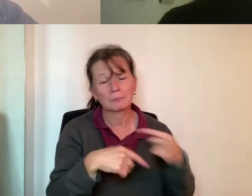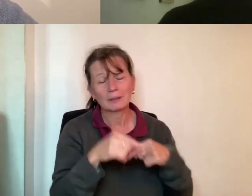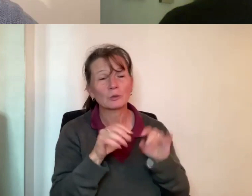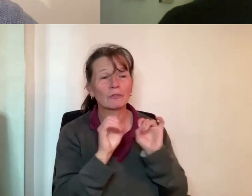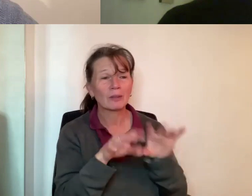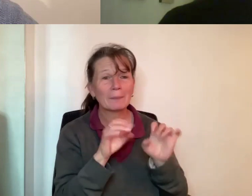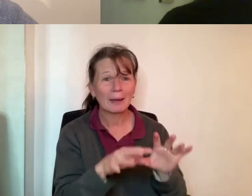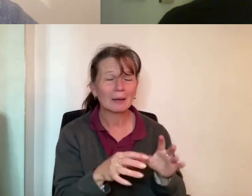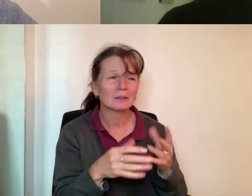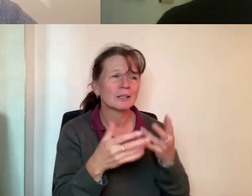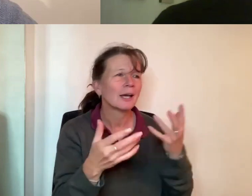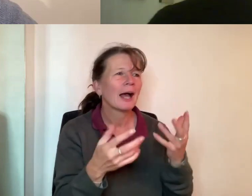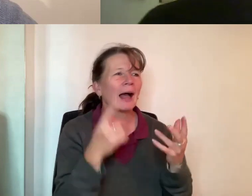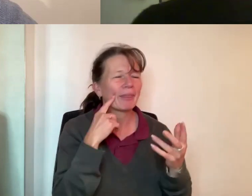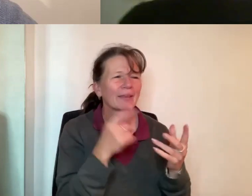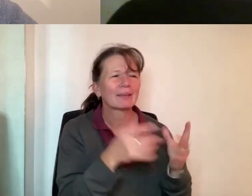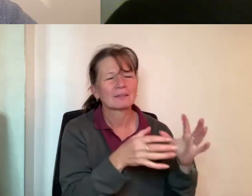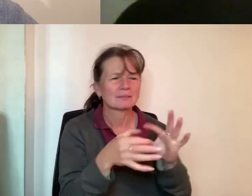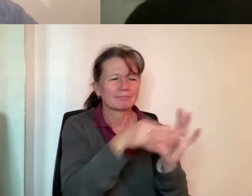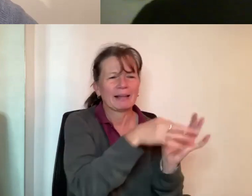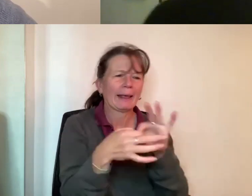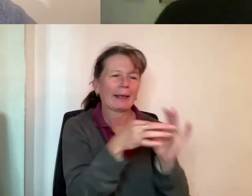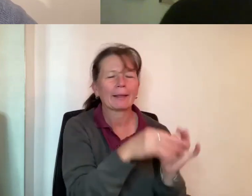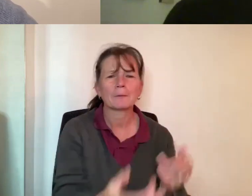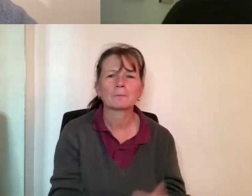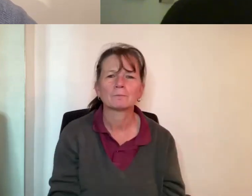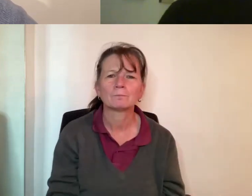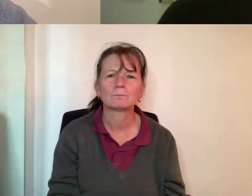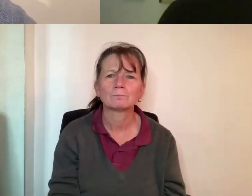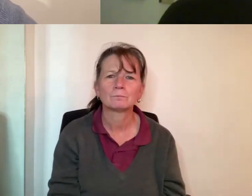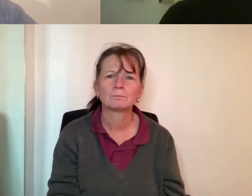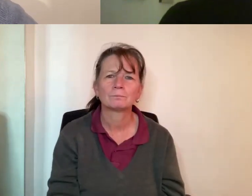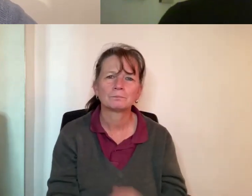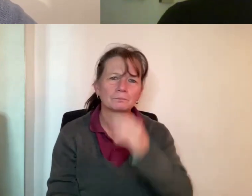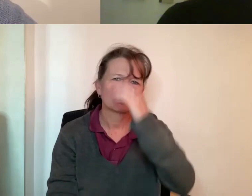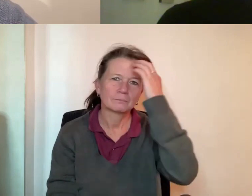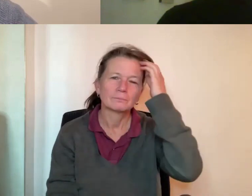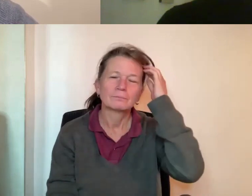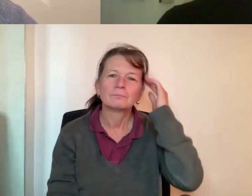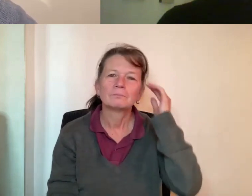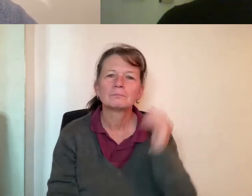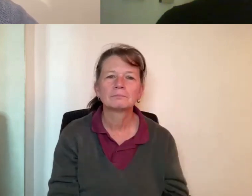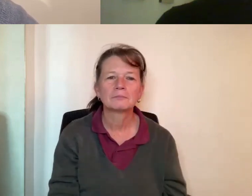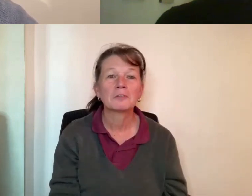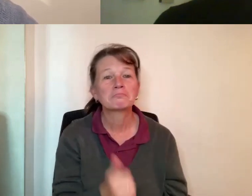being said. I don't know. I just. Thank you. Yeah, it's an interesting idea.